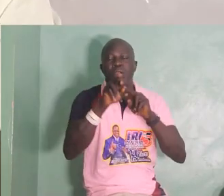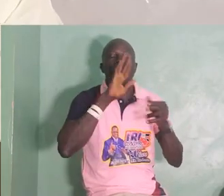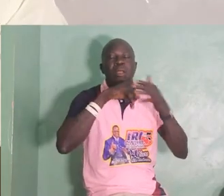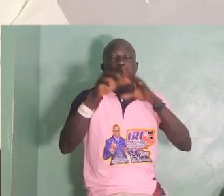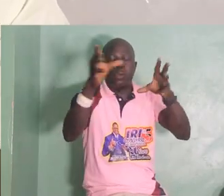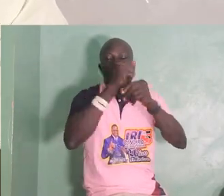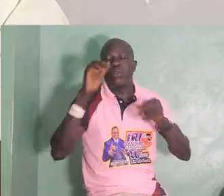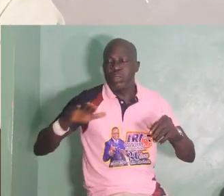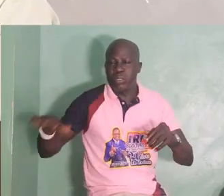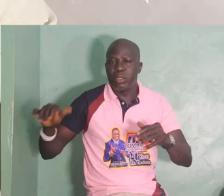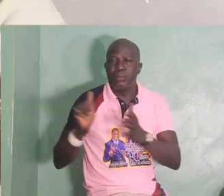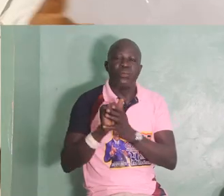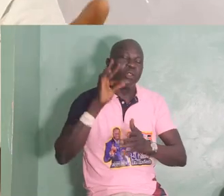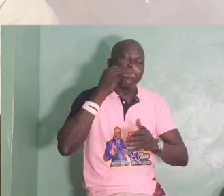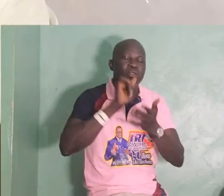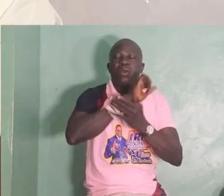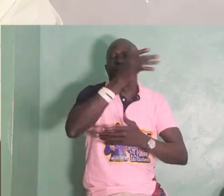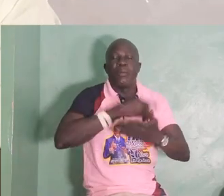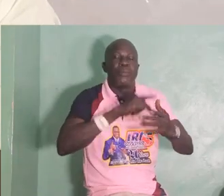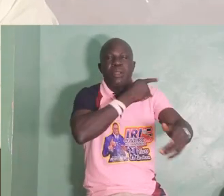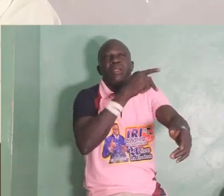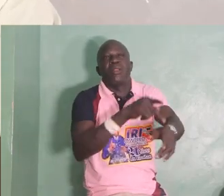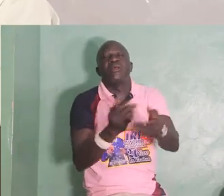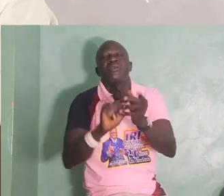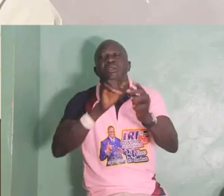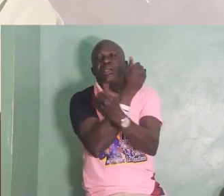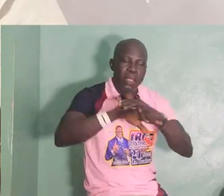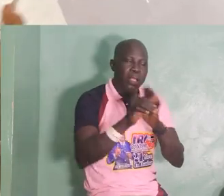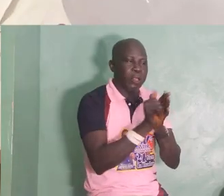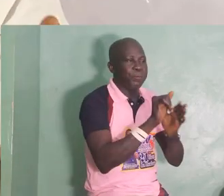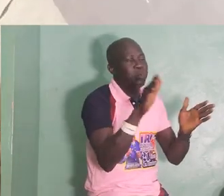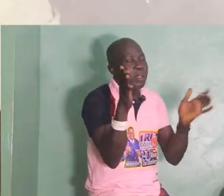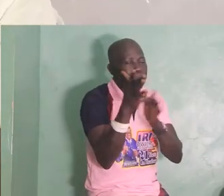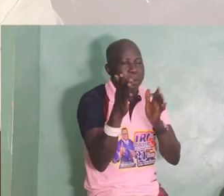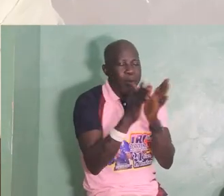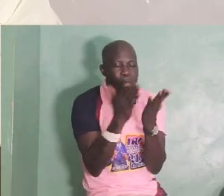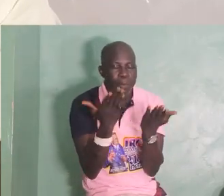form. Amen. Your love will manifest. Aye, that form. Amen. Aye, that form. Amen. Now men will deliver safely. Agato wa